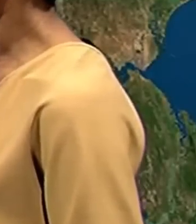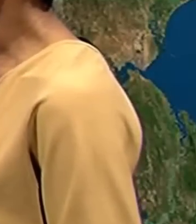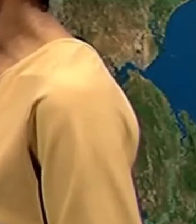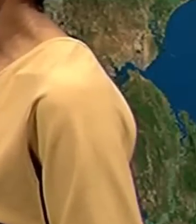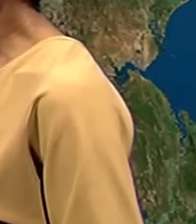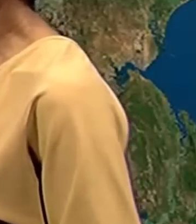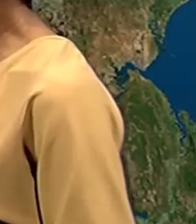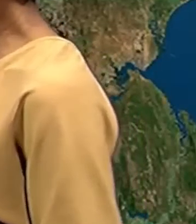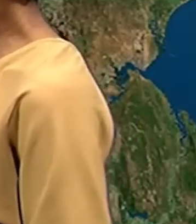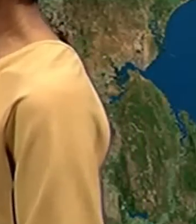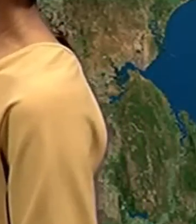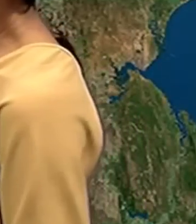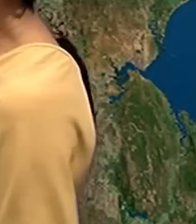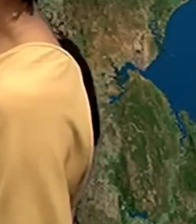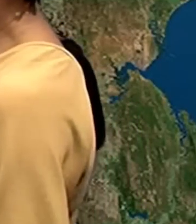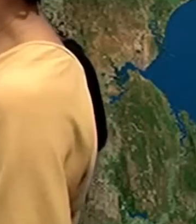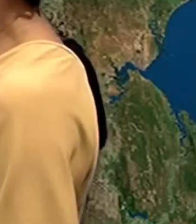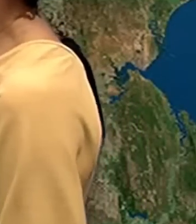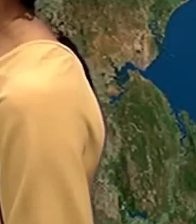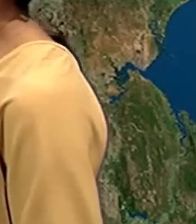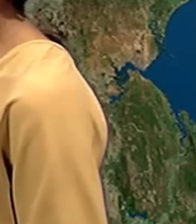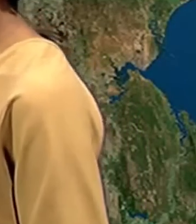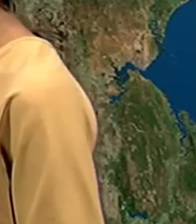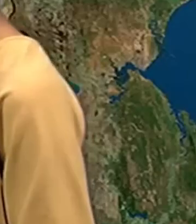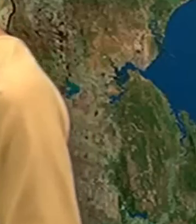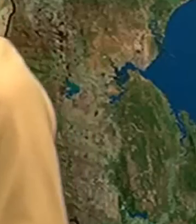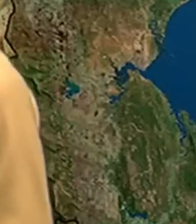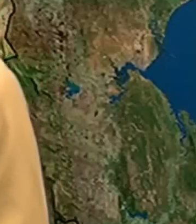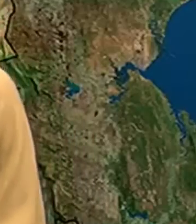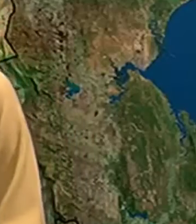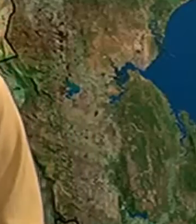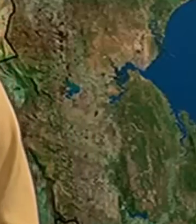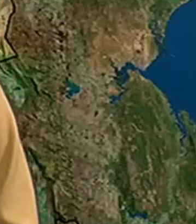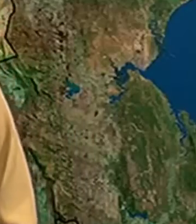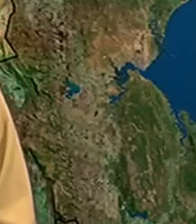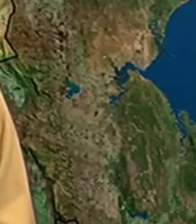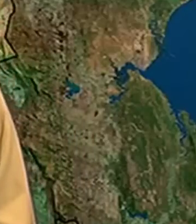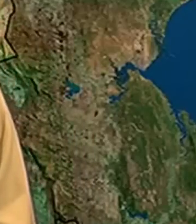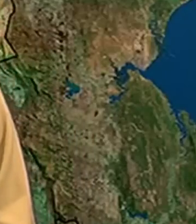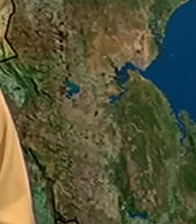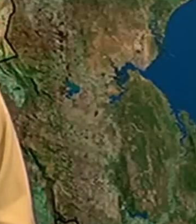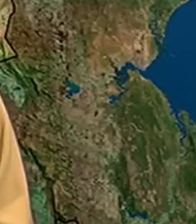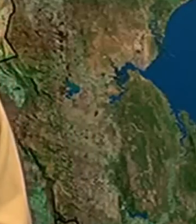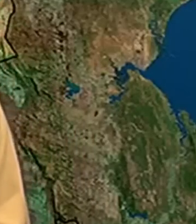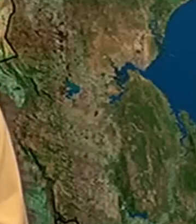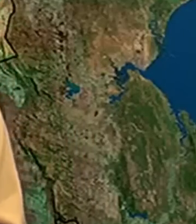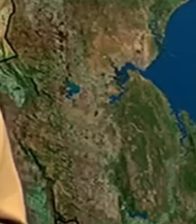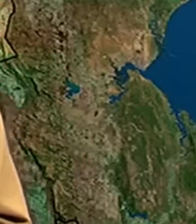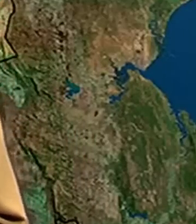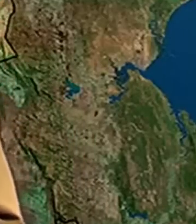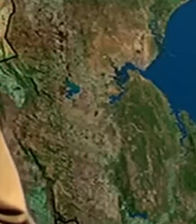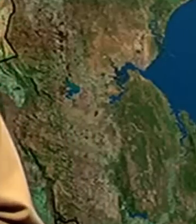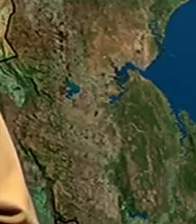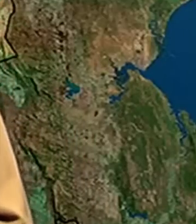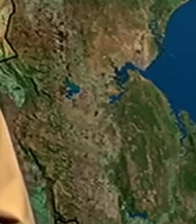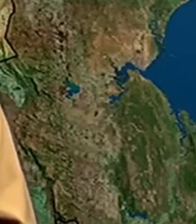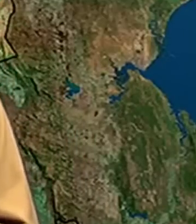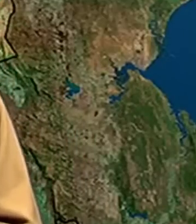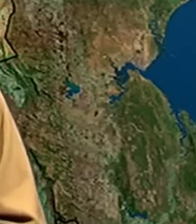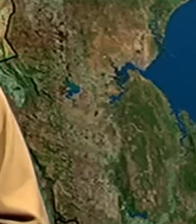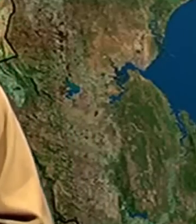le teng mo province go lebega go apogile re lwela Carolina ka digata di le 8 go ya go di le 22 Emelo ka digata